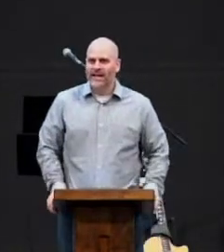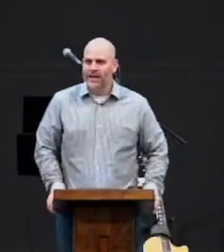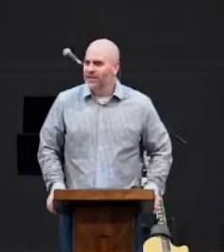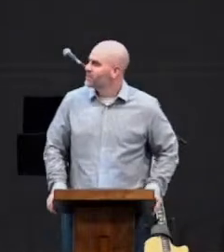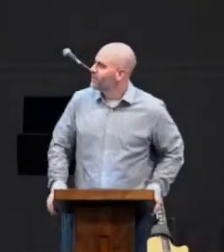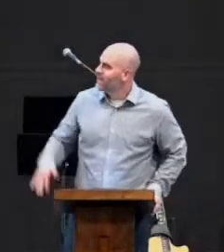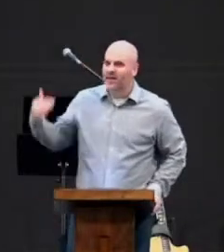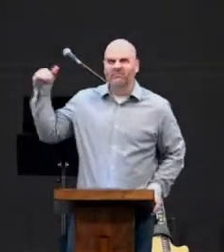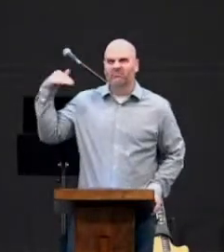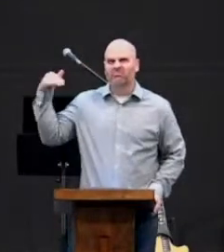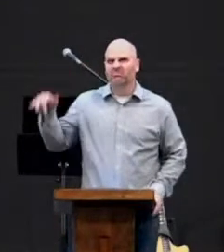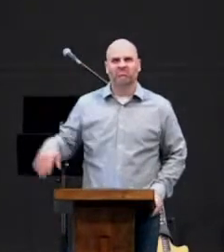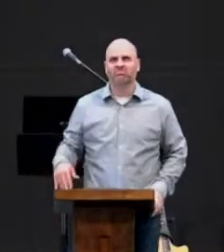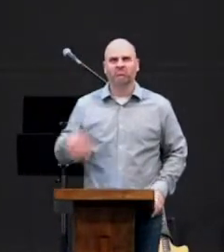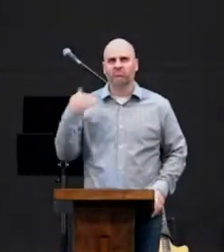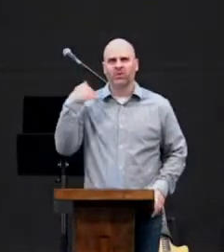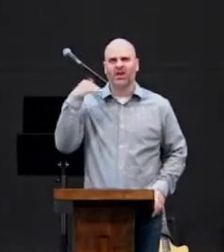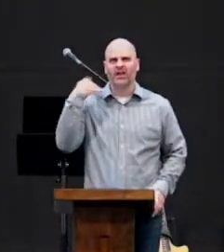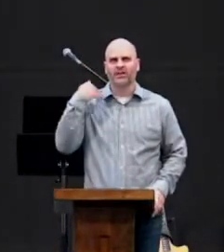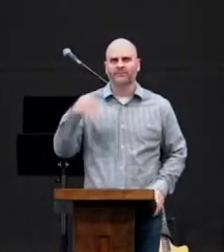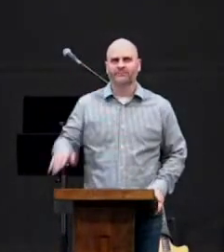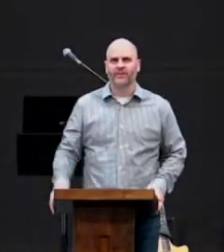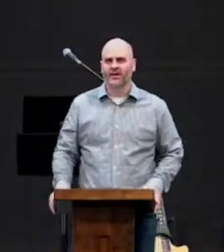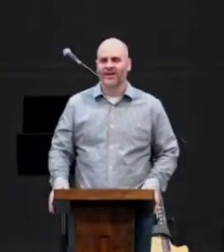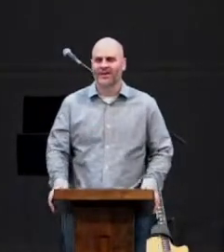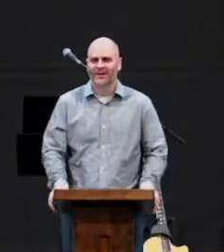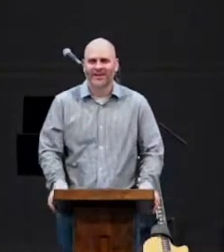We got a lot of things going on.